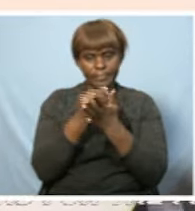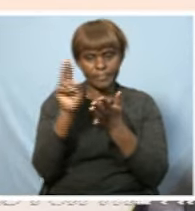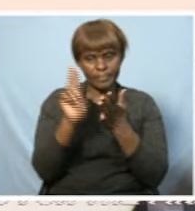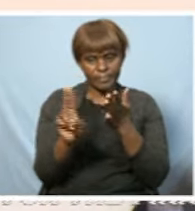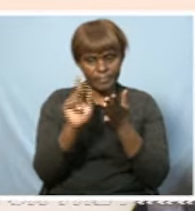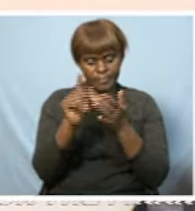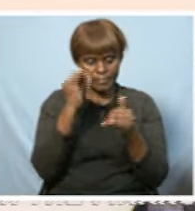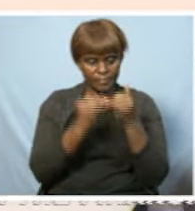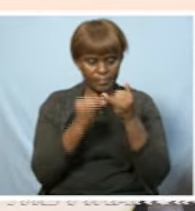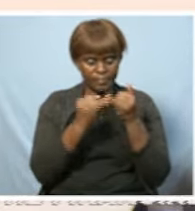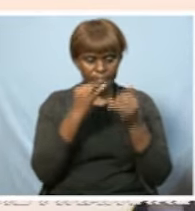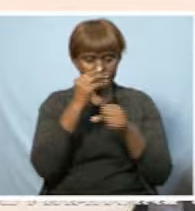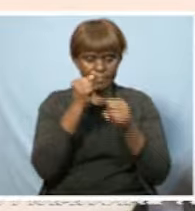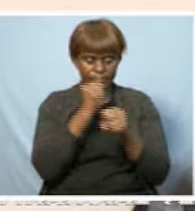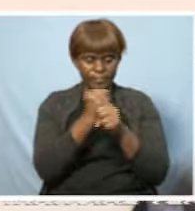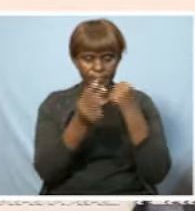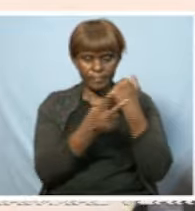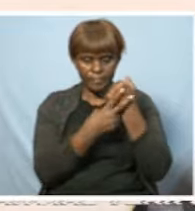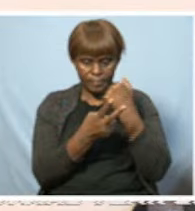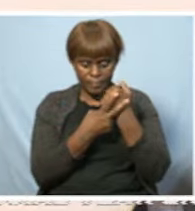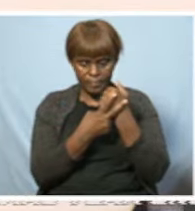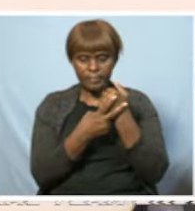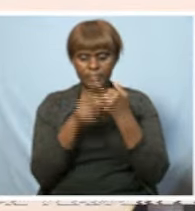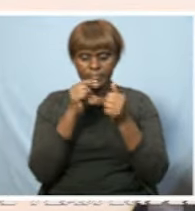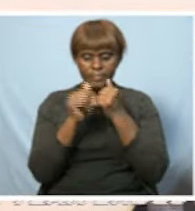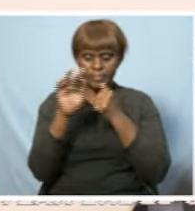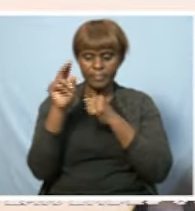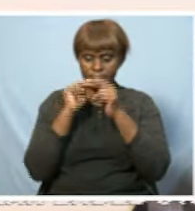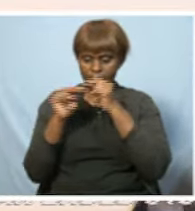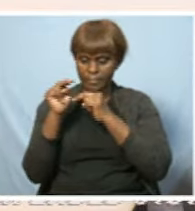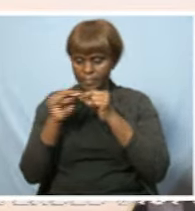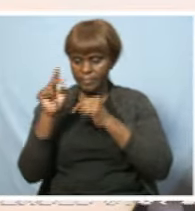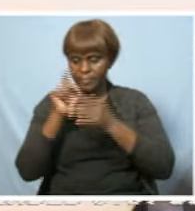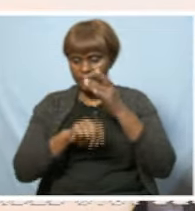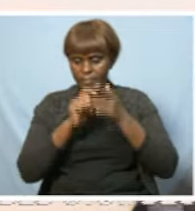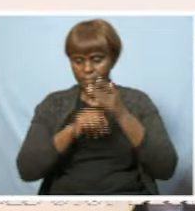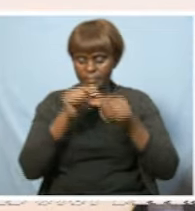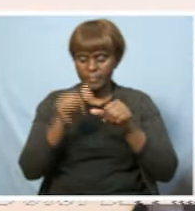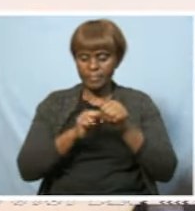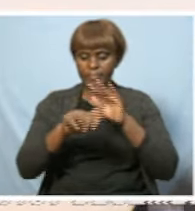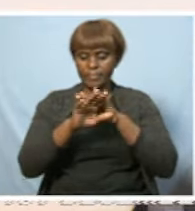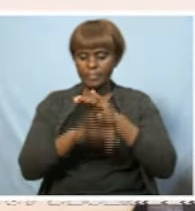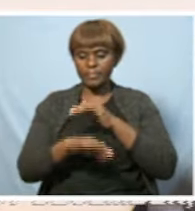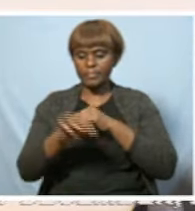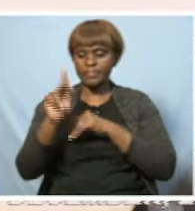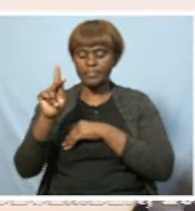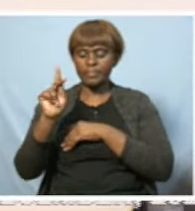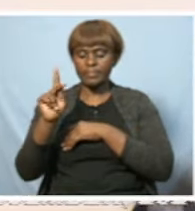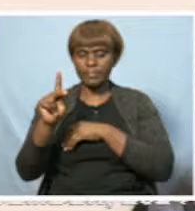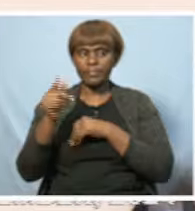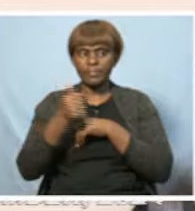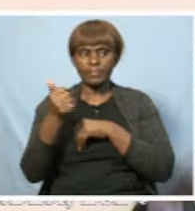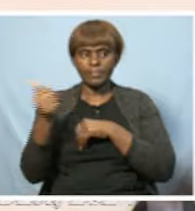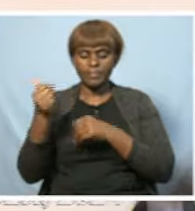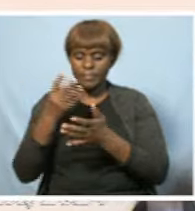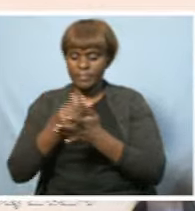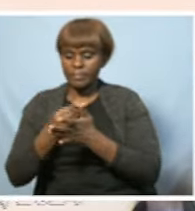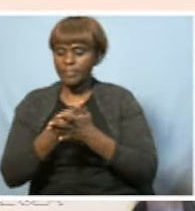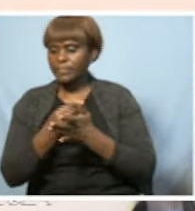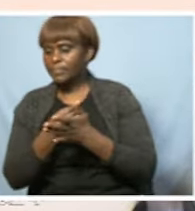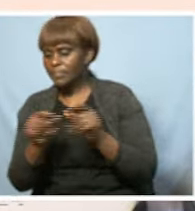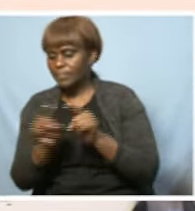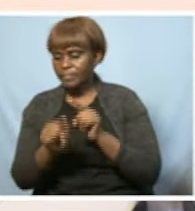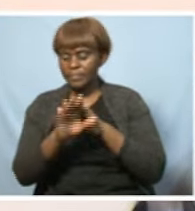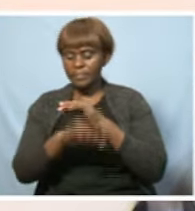year resulted from savings made due to negotiated price per desk under Kaombo constituency, while the unspent funds under PETAUKE were